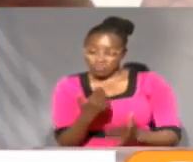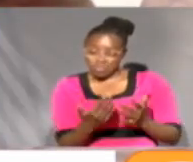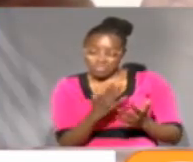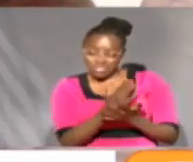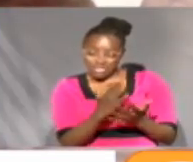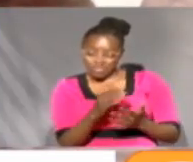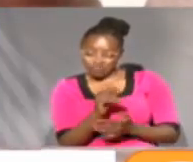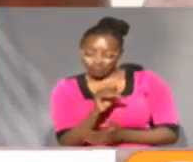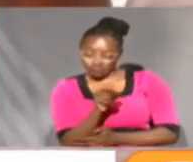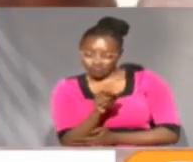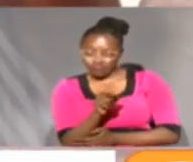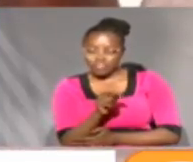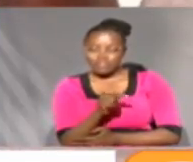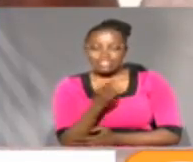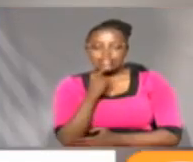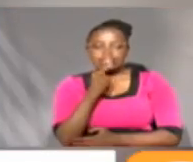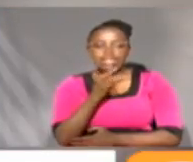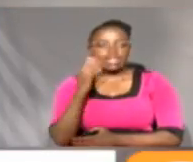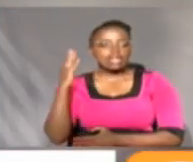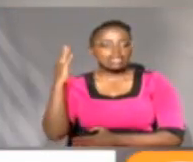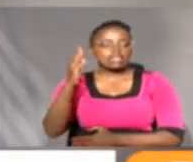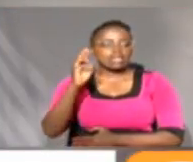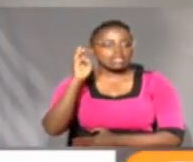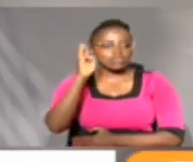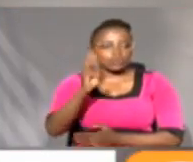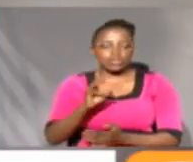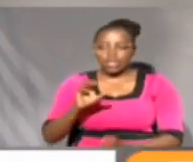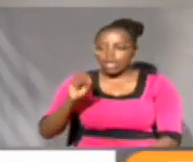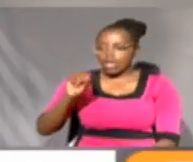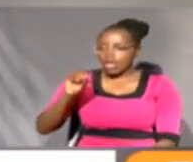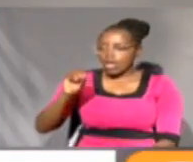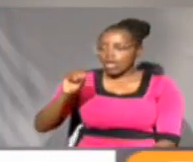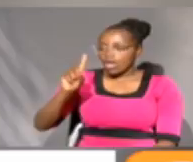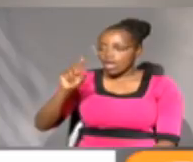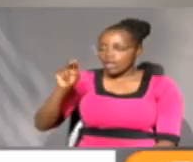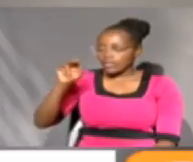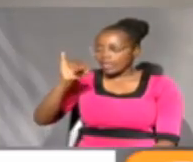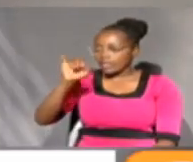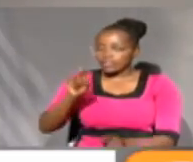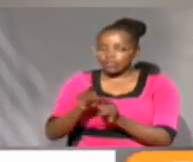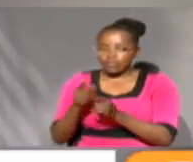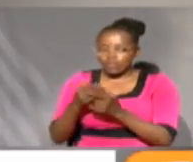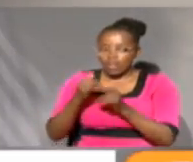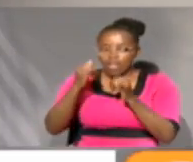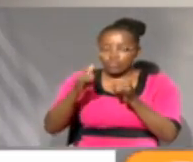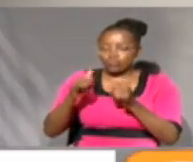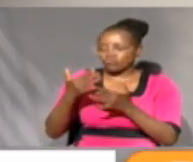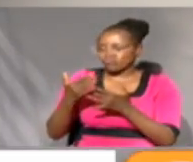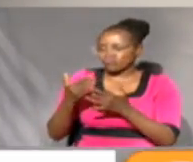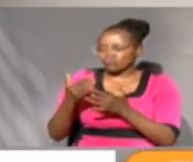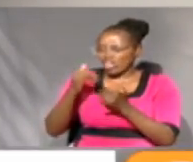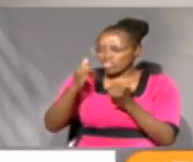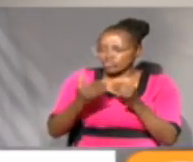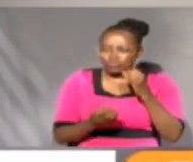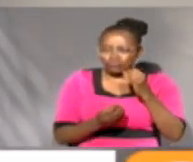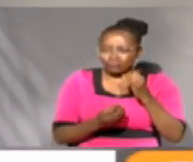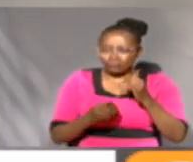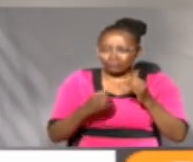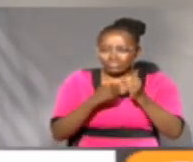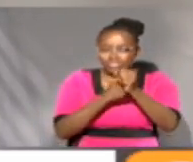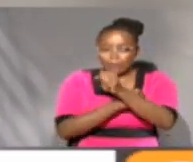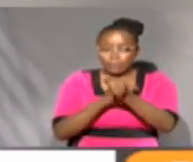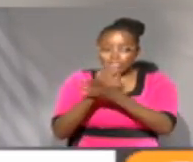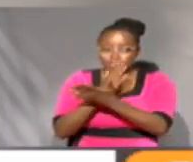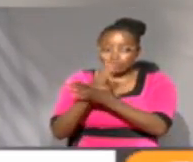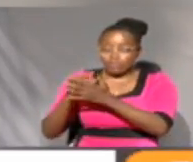it as it is. Ombachi's social media accounts have also attracted a new base of fans after he began sharing his